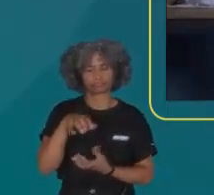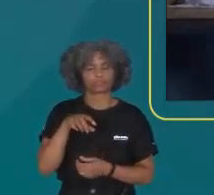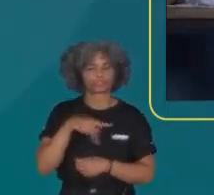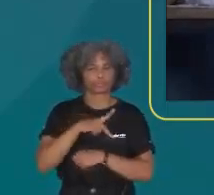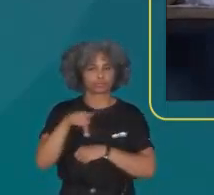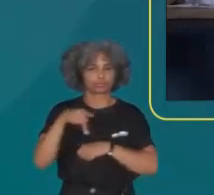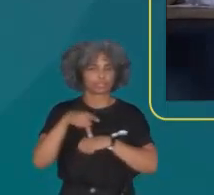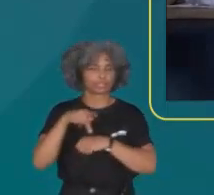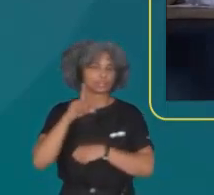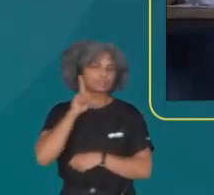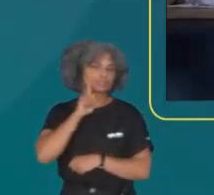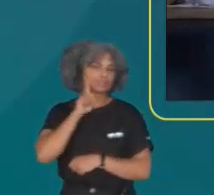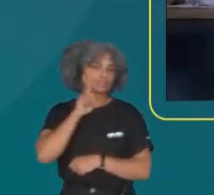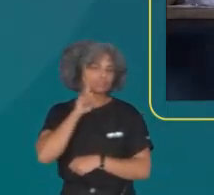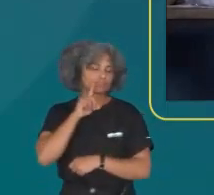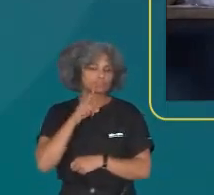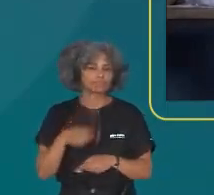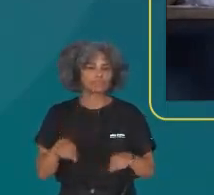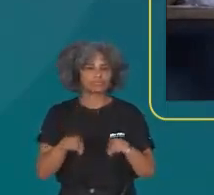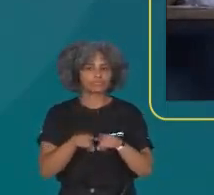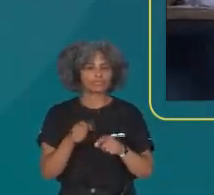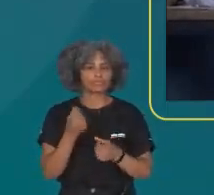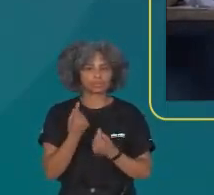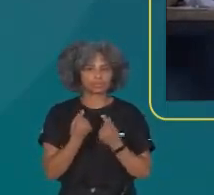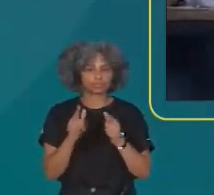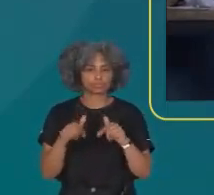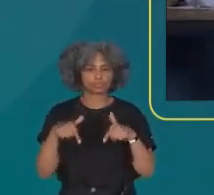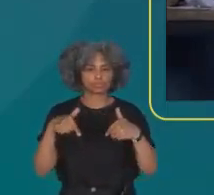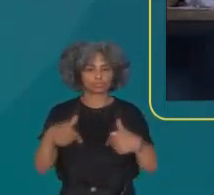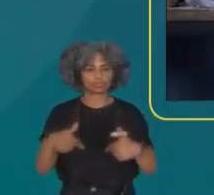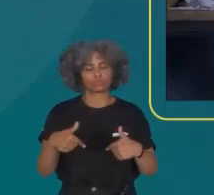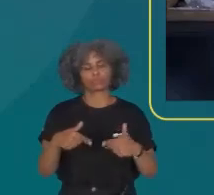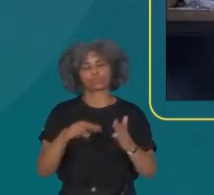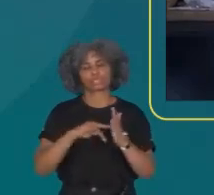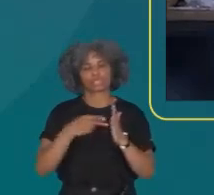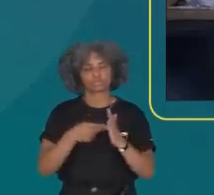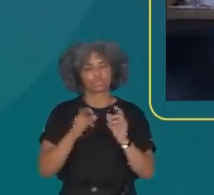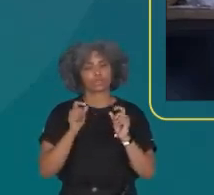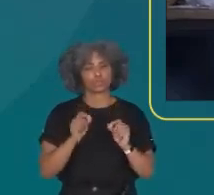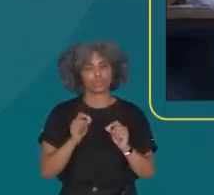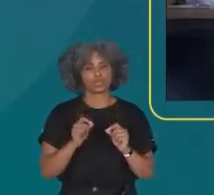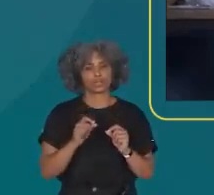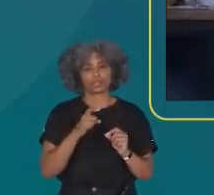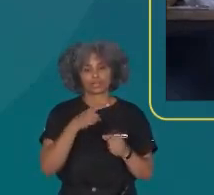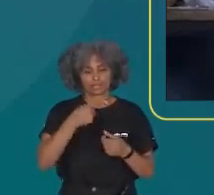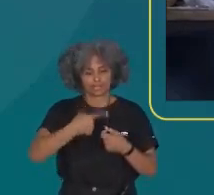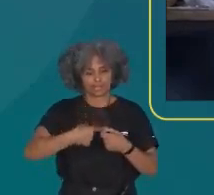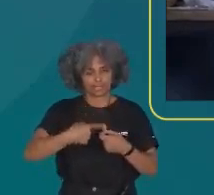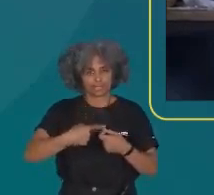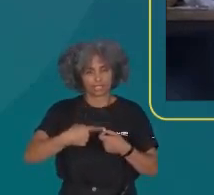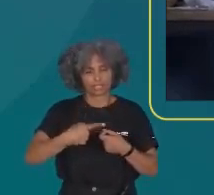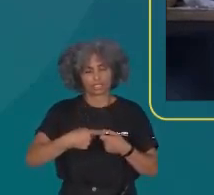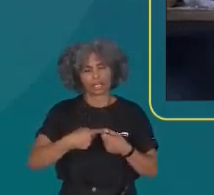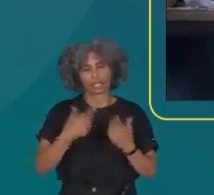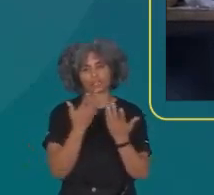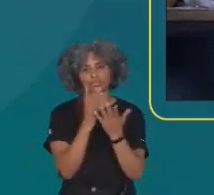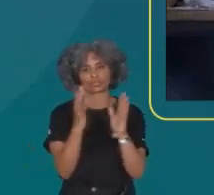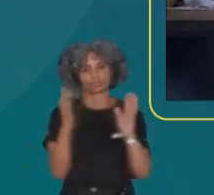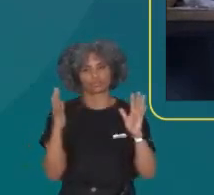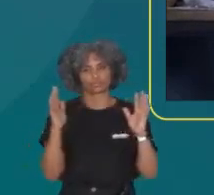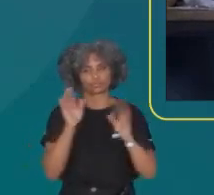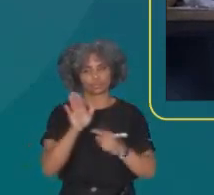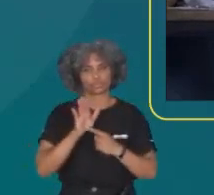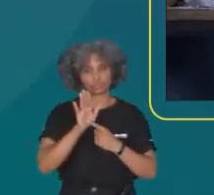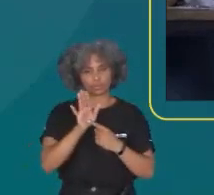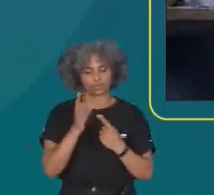the value of nature, like Cities with Nature as a partnership initiative and the Berlin Urban Nature Pact, come